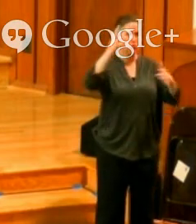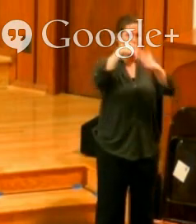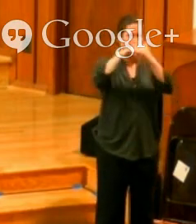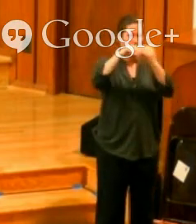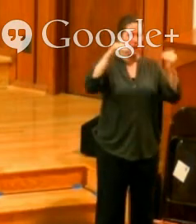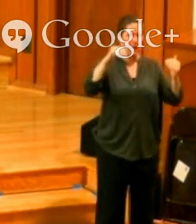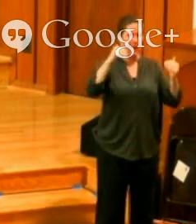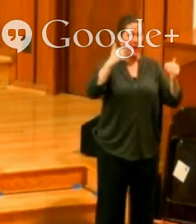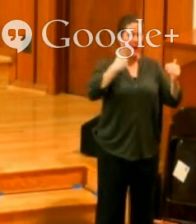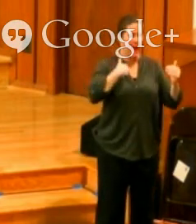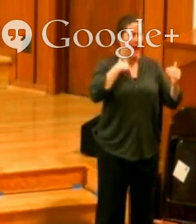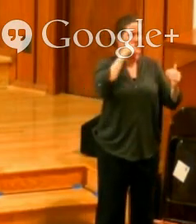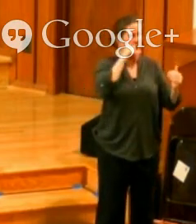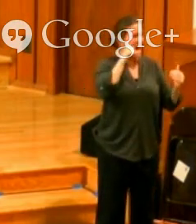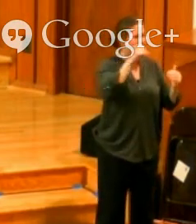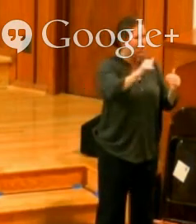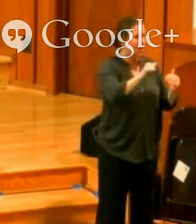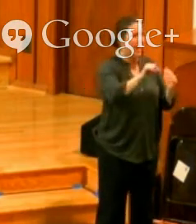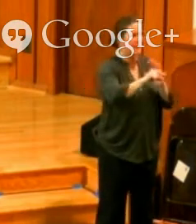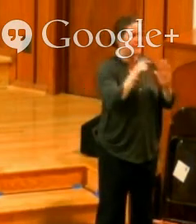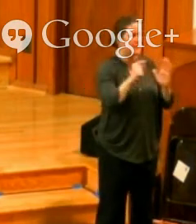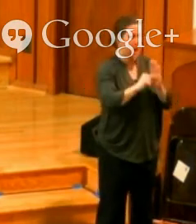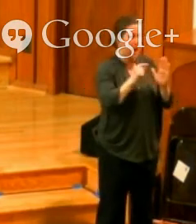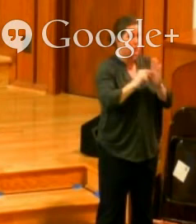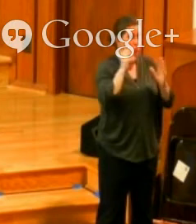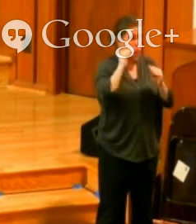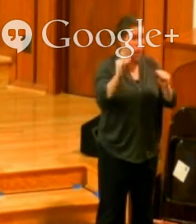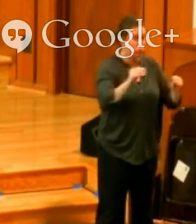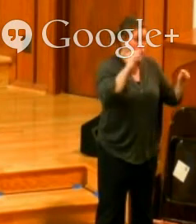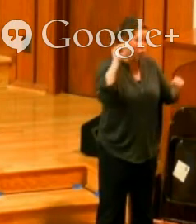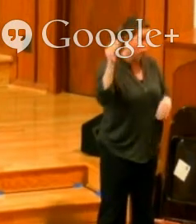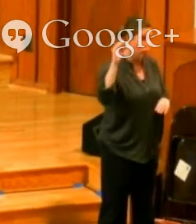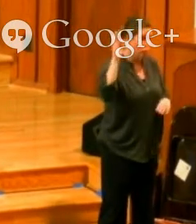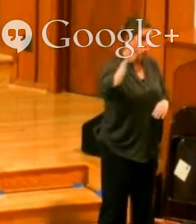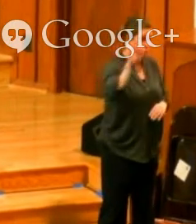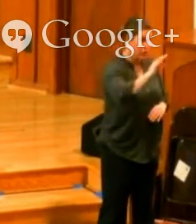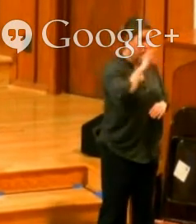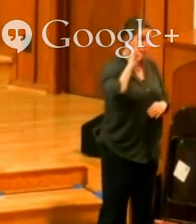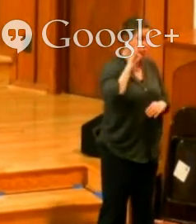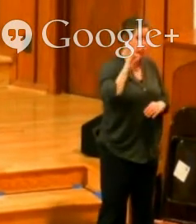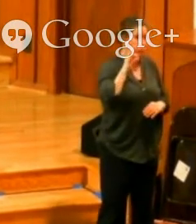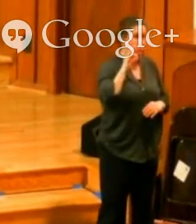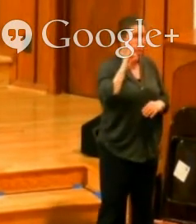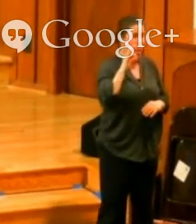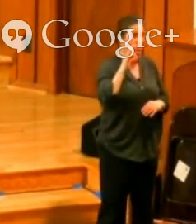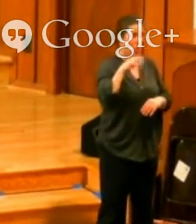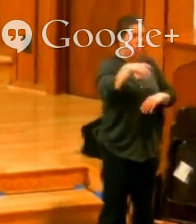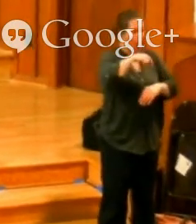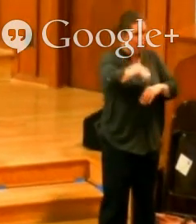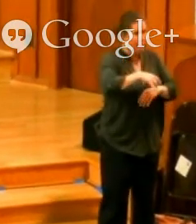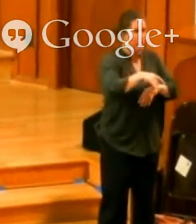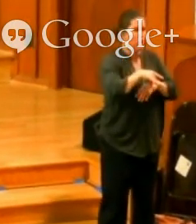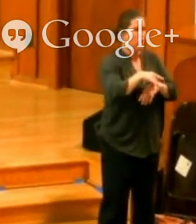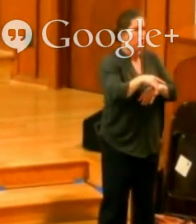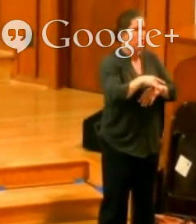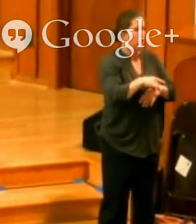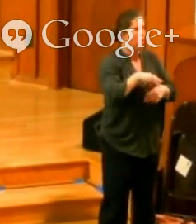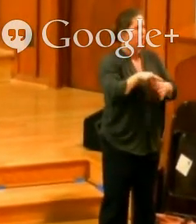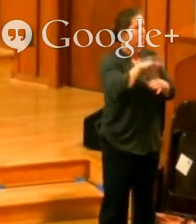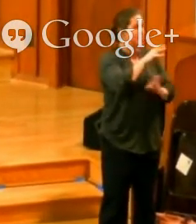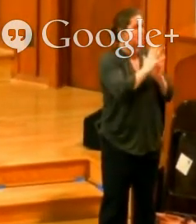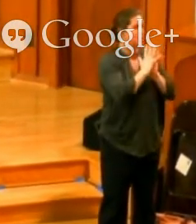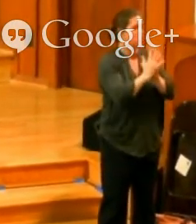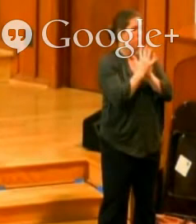gospel to preach to those who dwell in the what? On the earth. And where do we have the spiritual battle going on today? On the